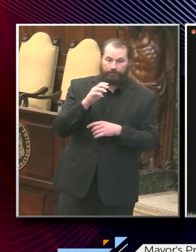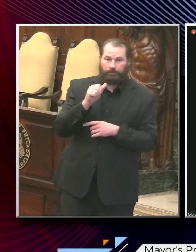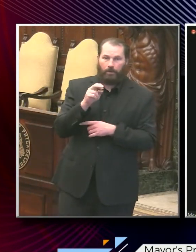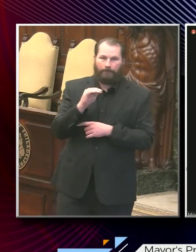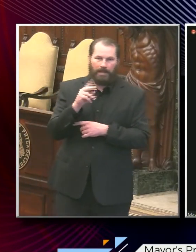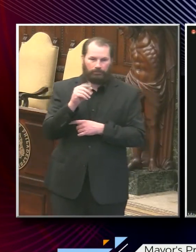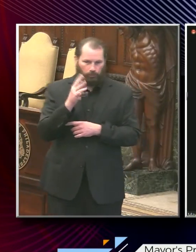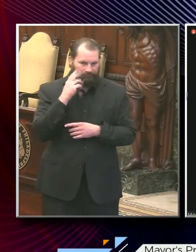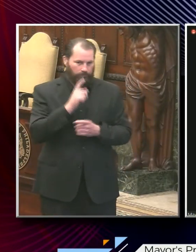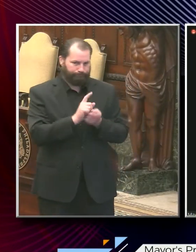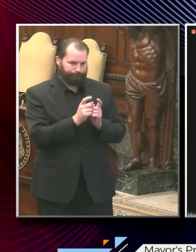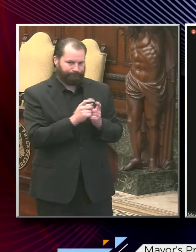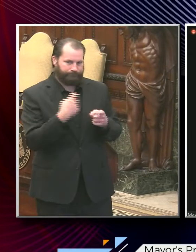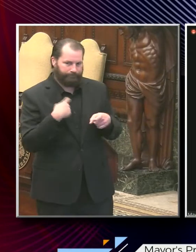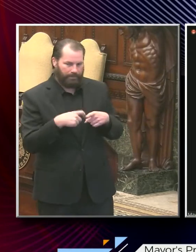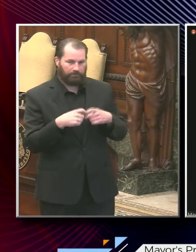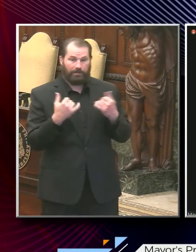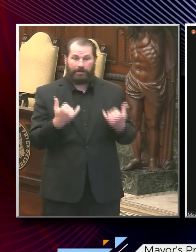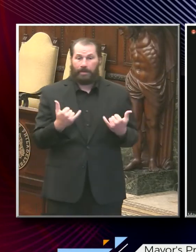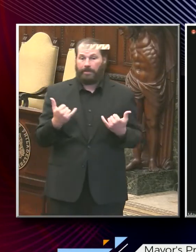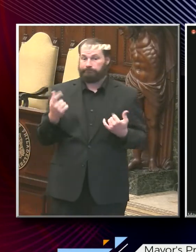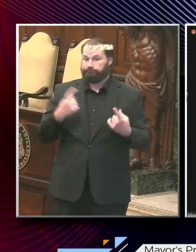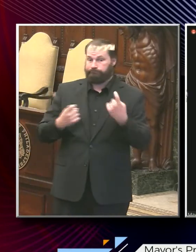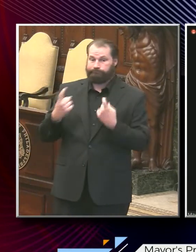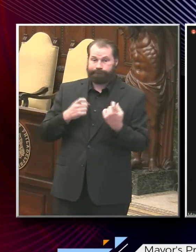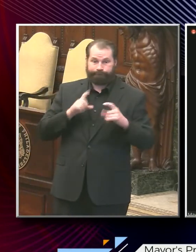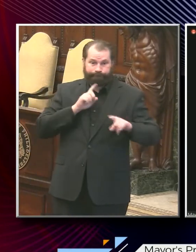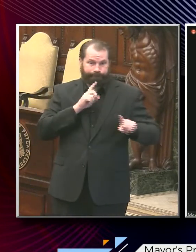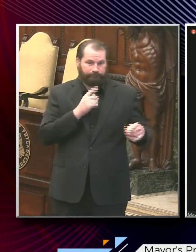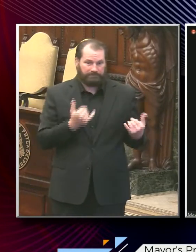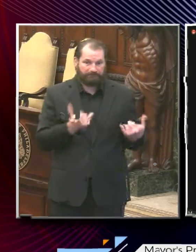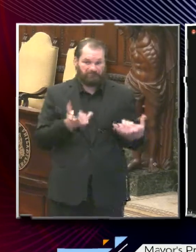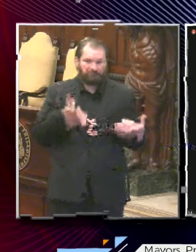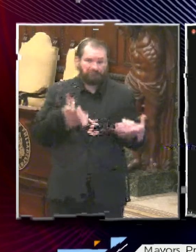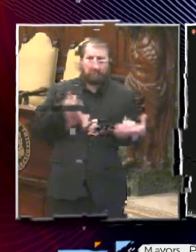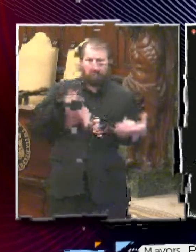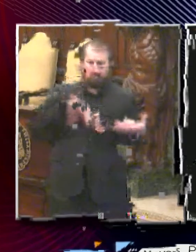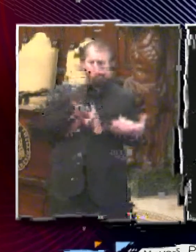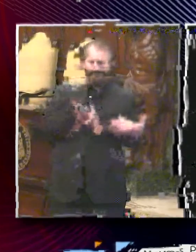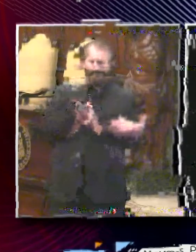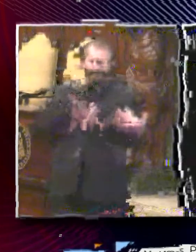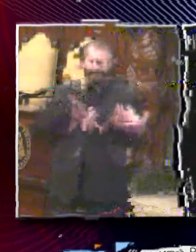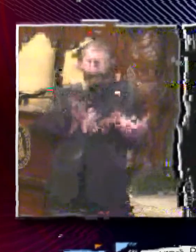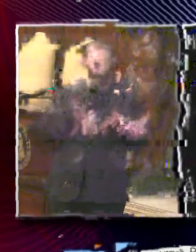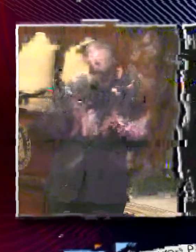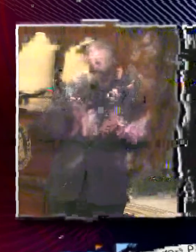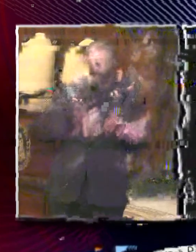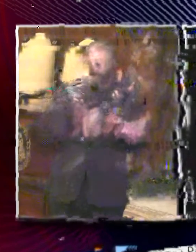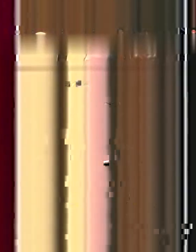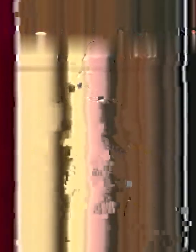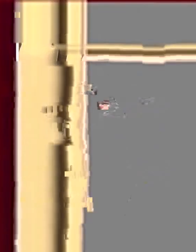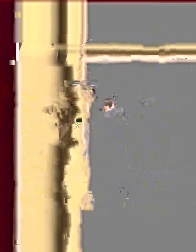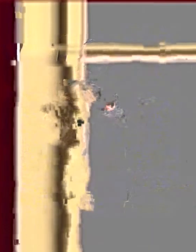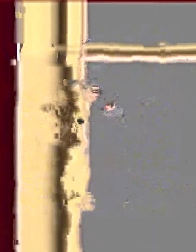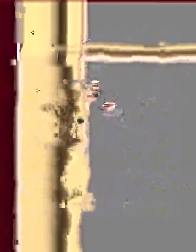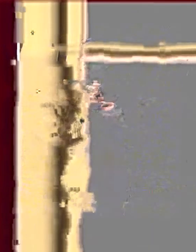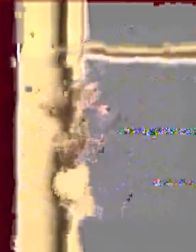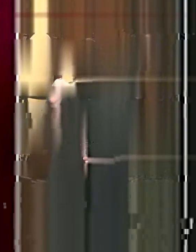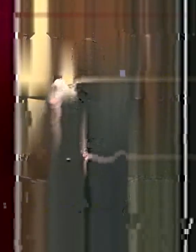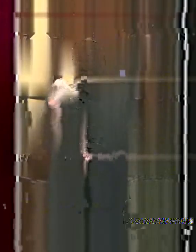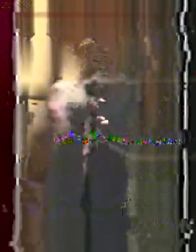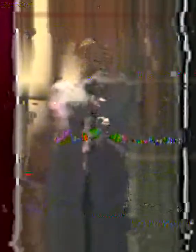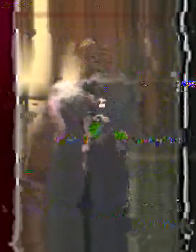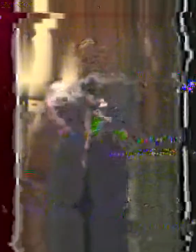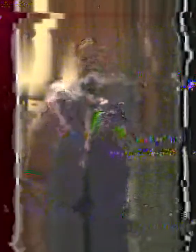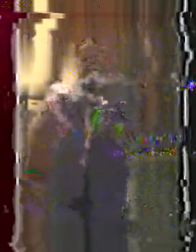media. Please limit your questions for the moment to topics related to COVID-19 comments. We'll open the floor if your hand is